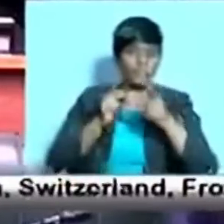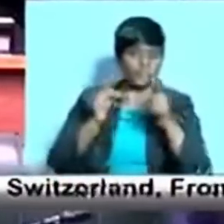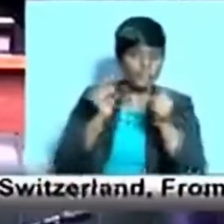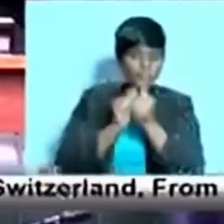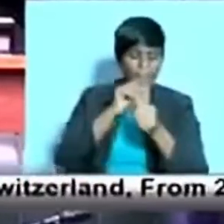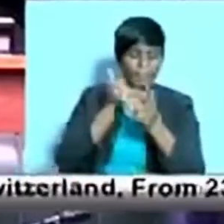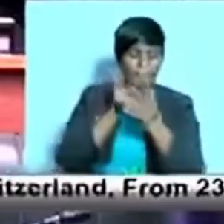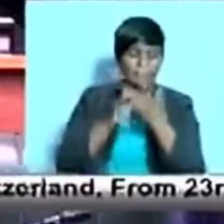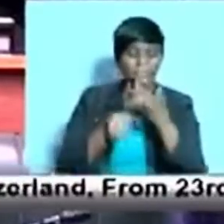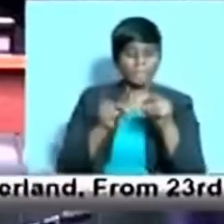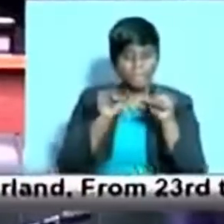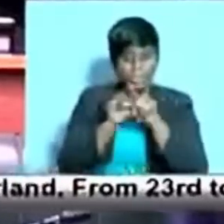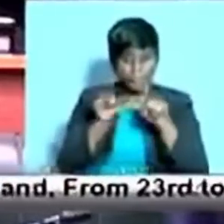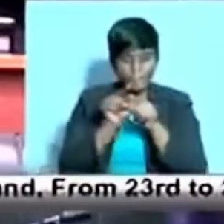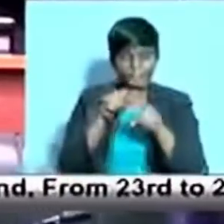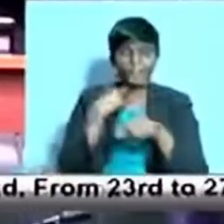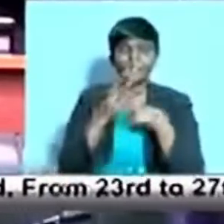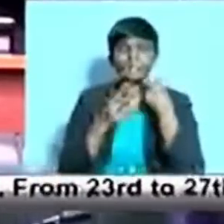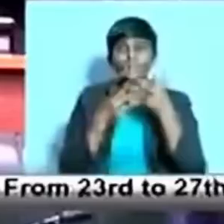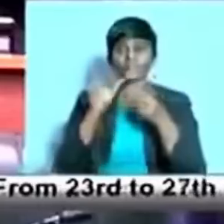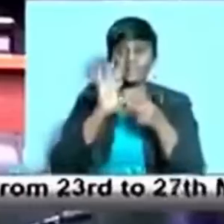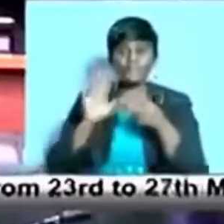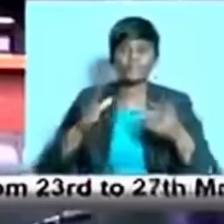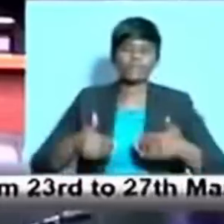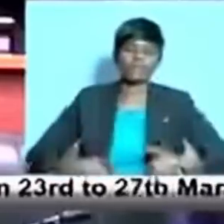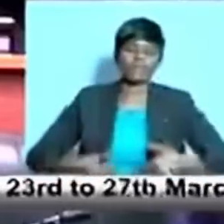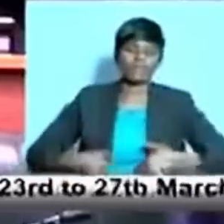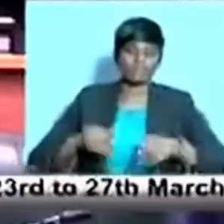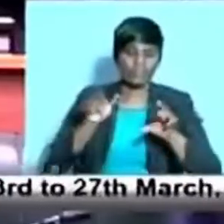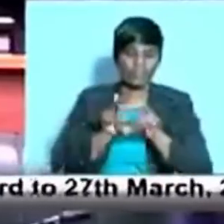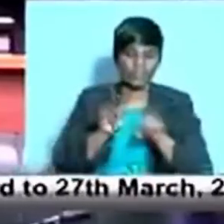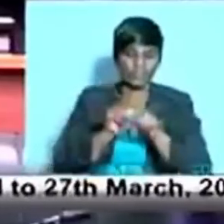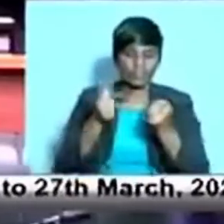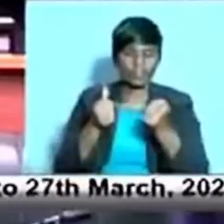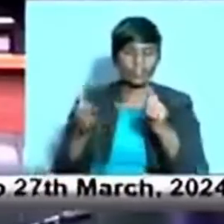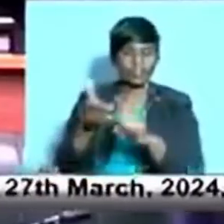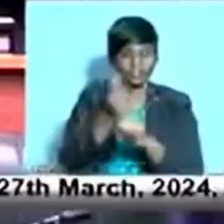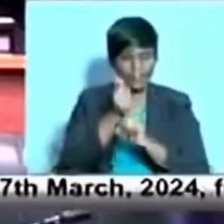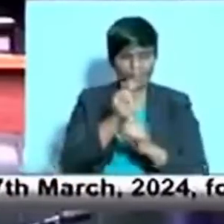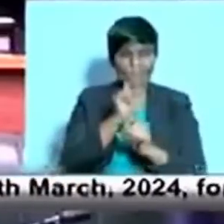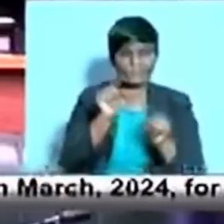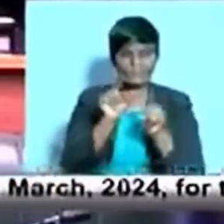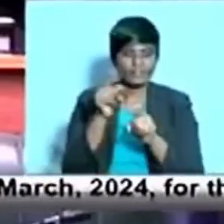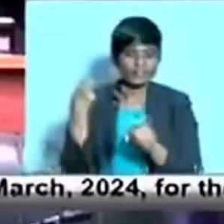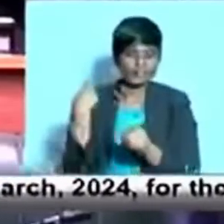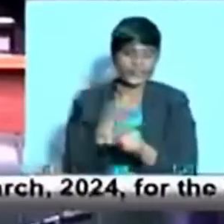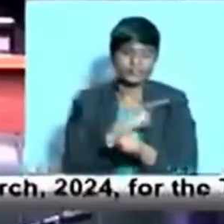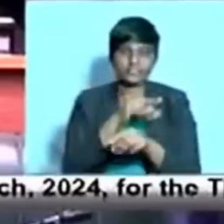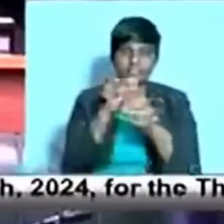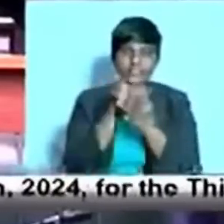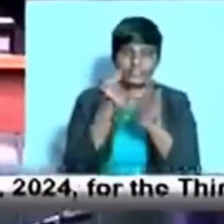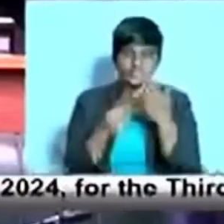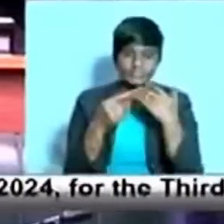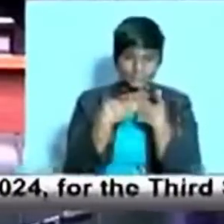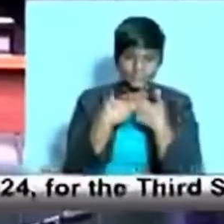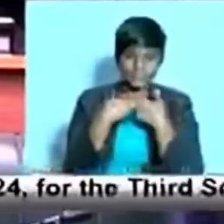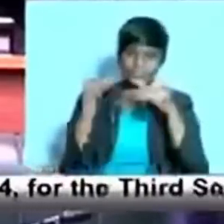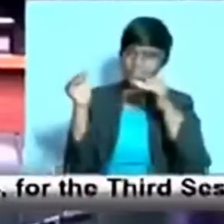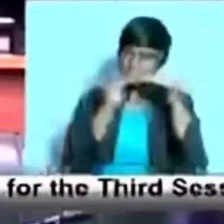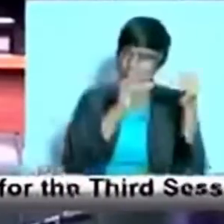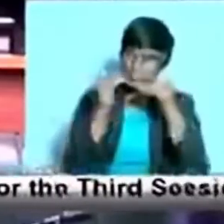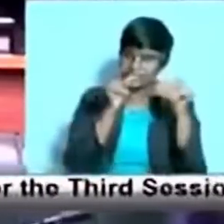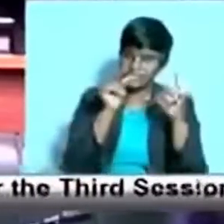as conduits for the voices of the youth. In order to achieve this, parliaments are being argued